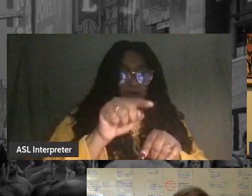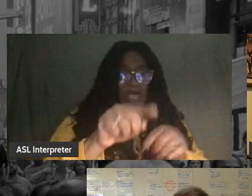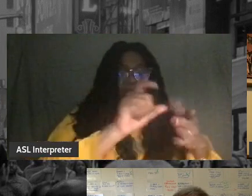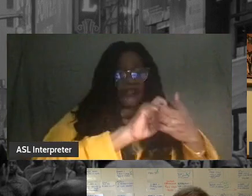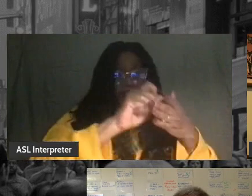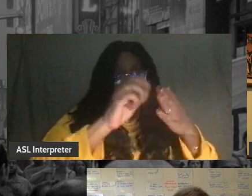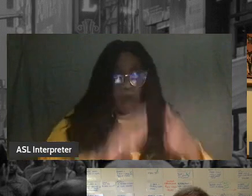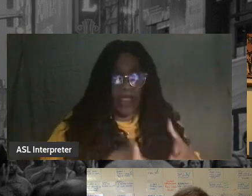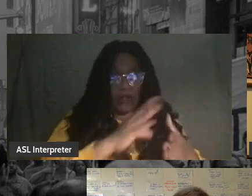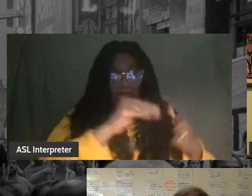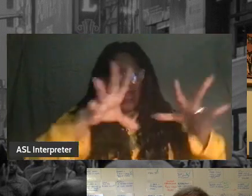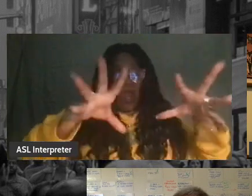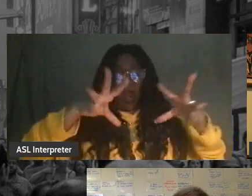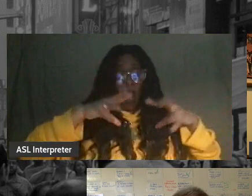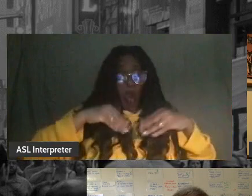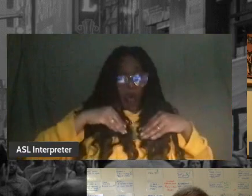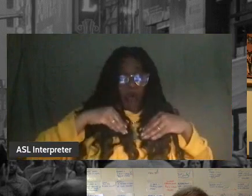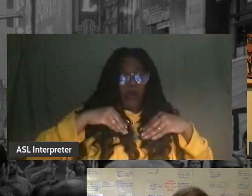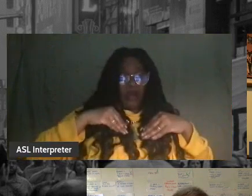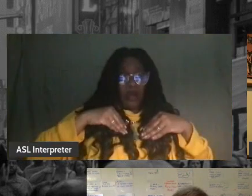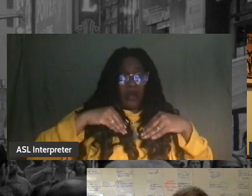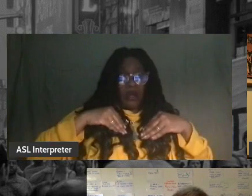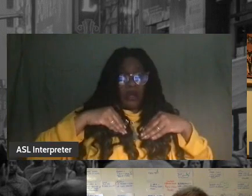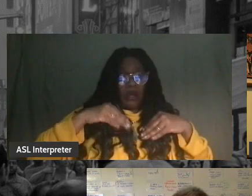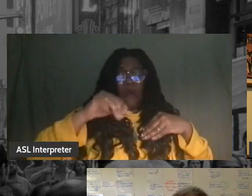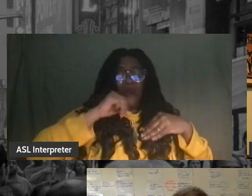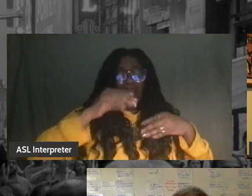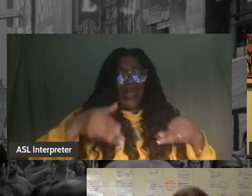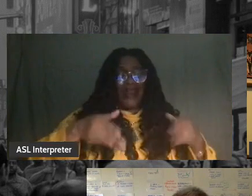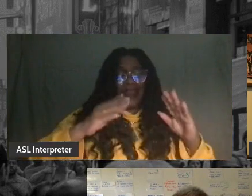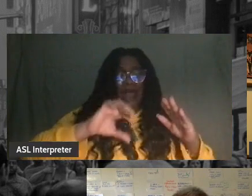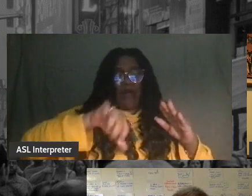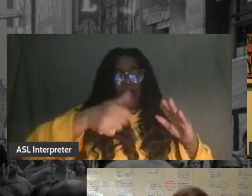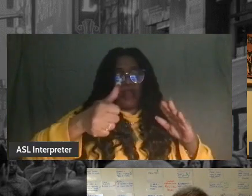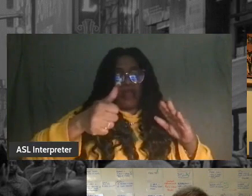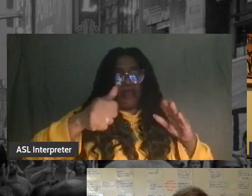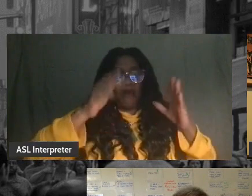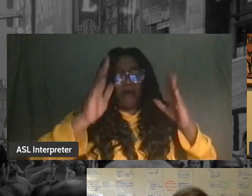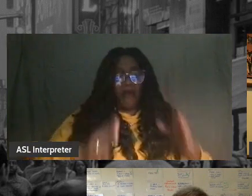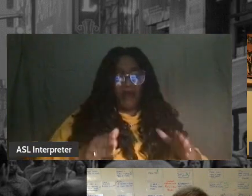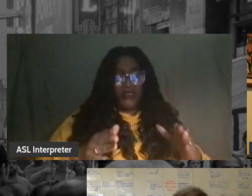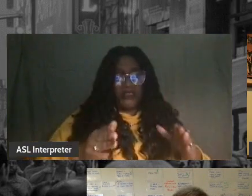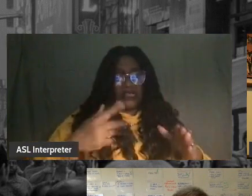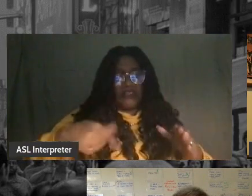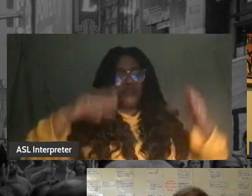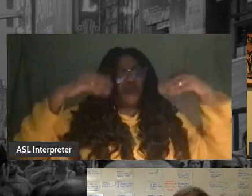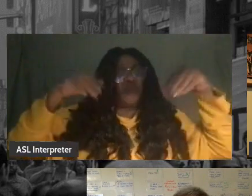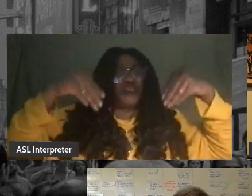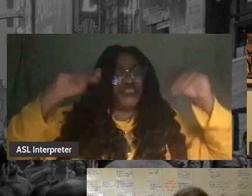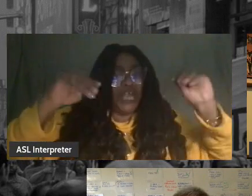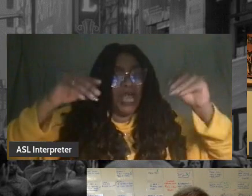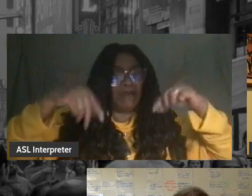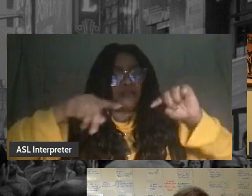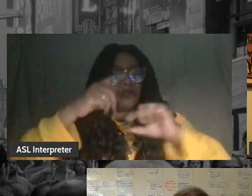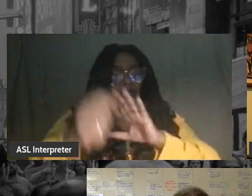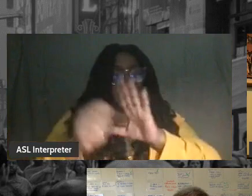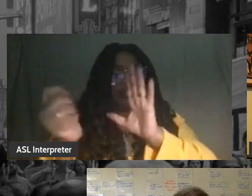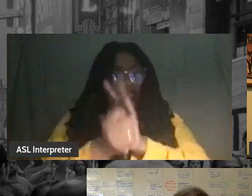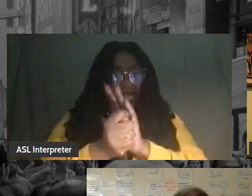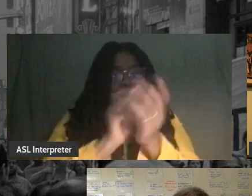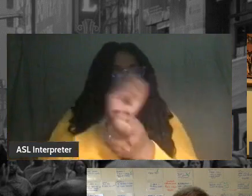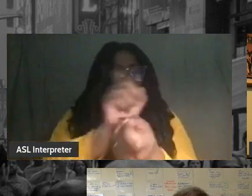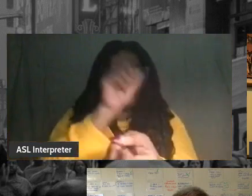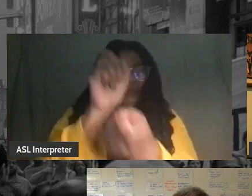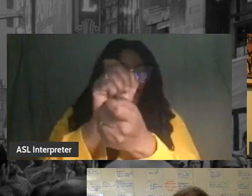writer and owner of the property will not allow anyone else to shop the project during a certain finite period of